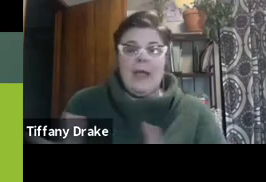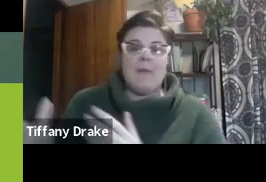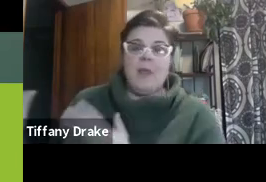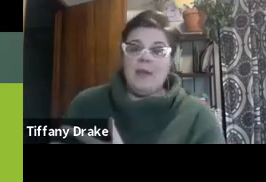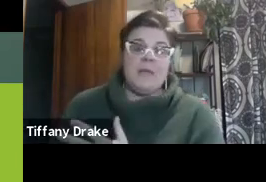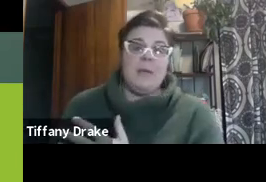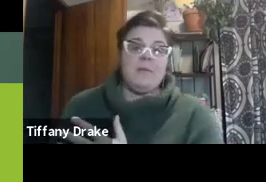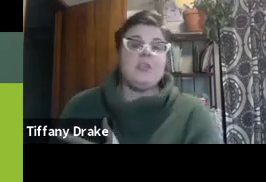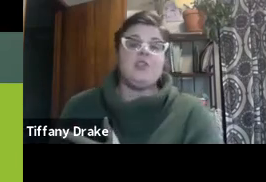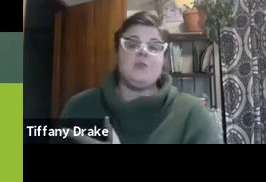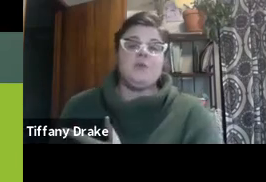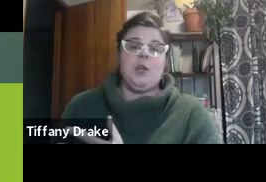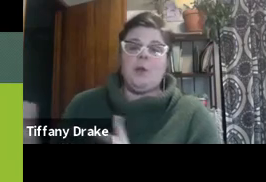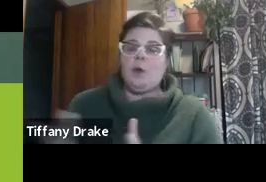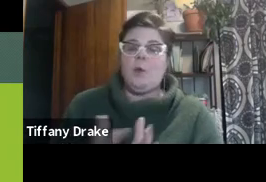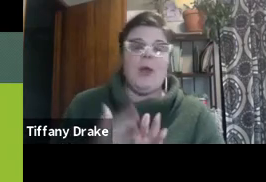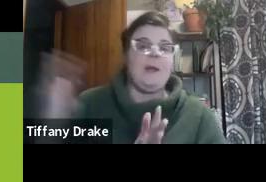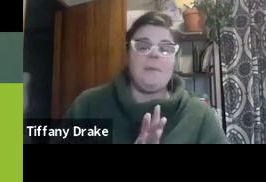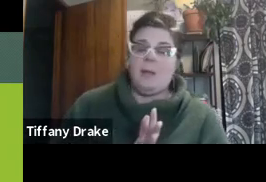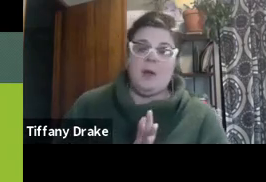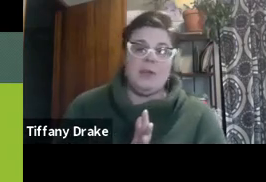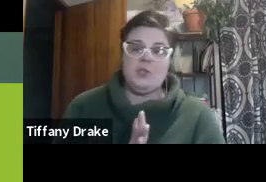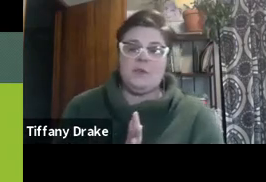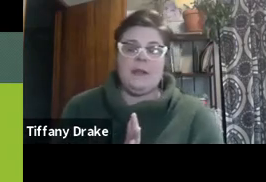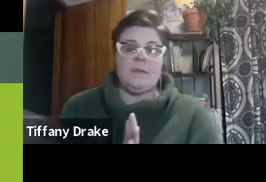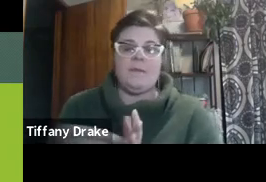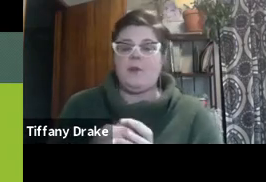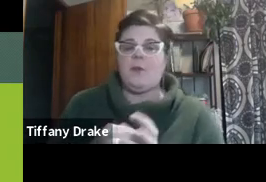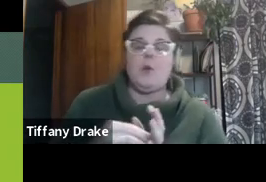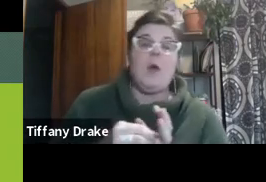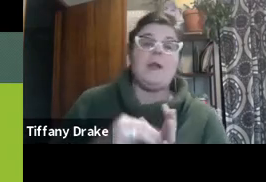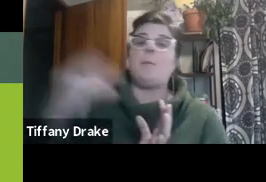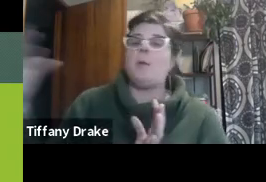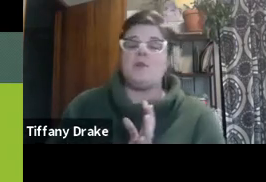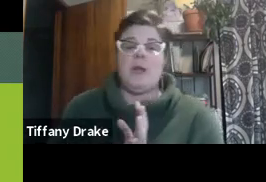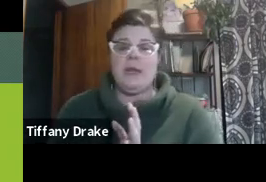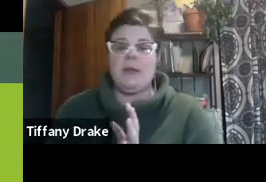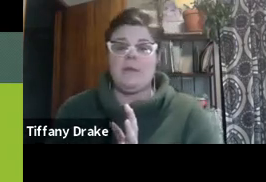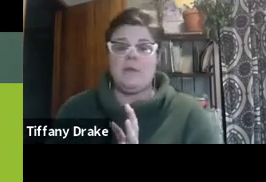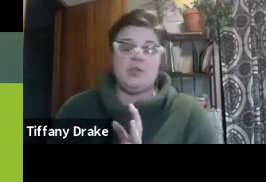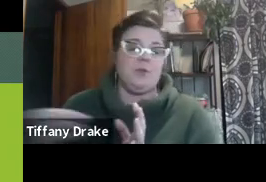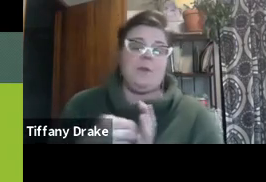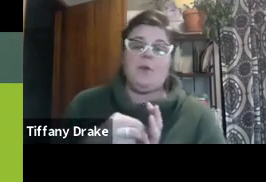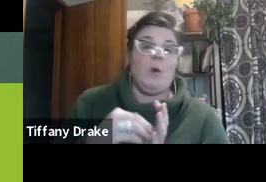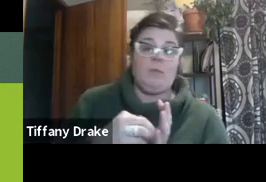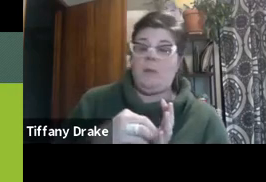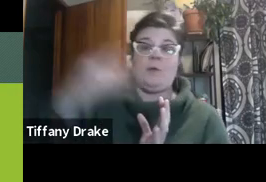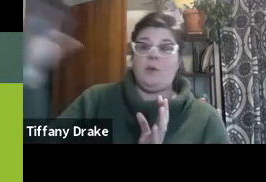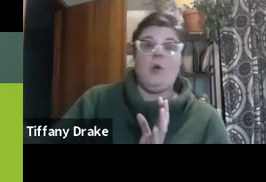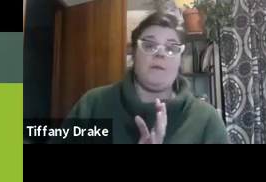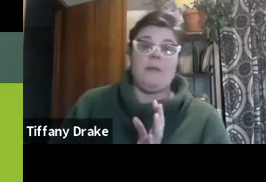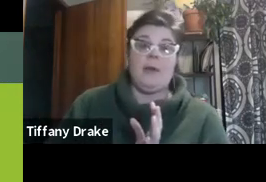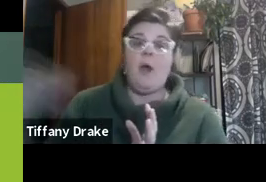They're going to have a lifetime of issues. They're going to wind up becoming a registered sex offender. They're going to wind up perpetrating against other children or